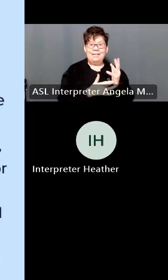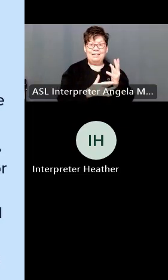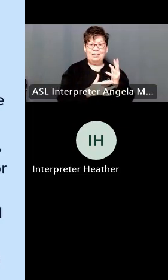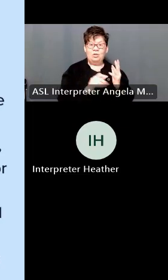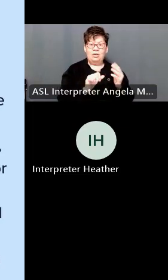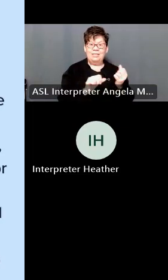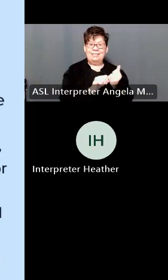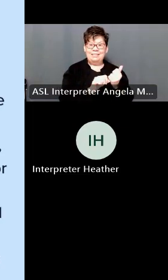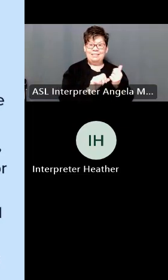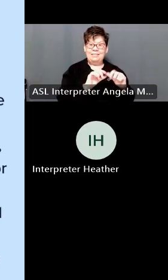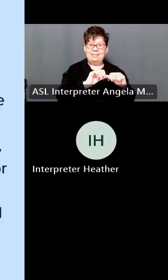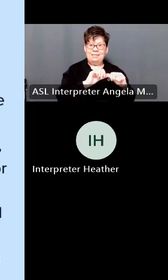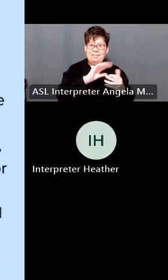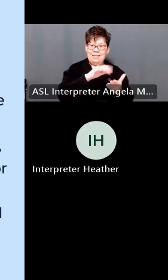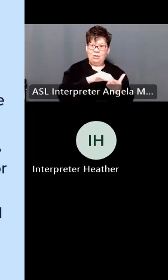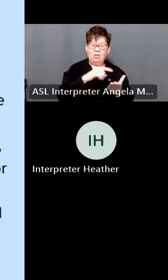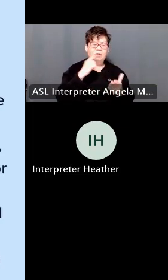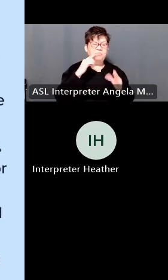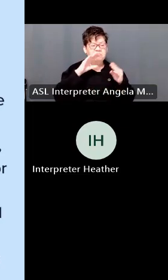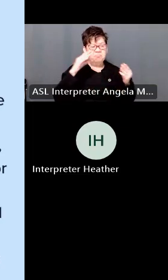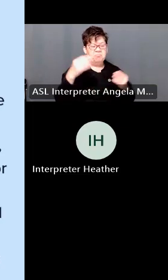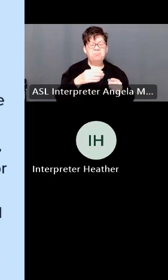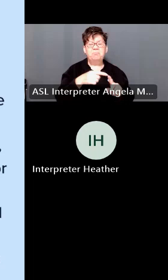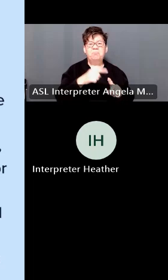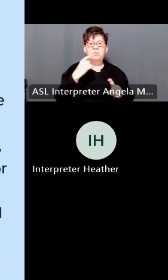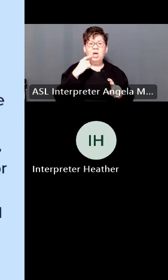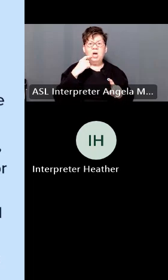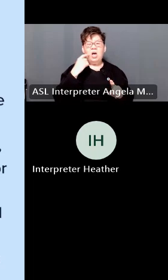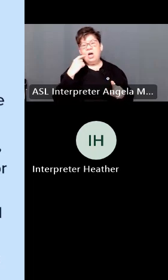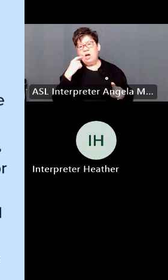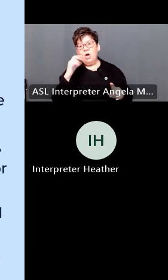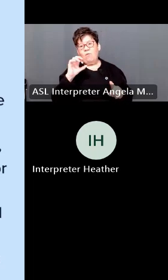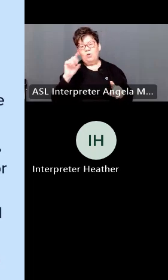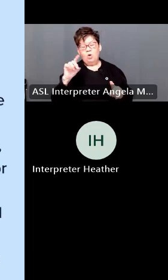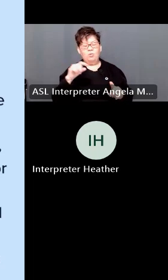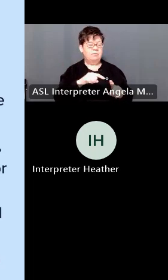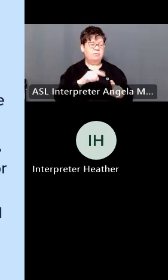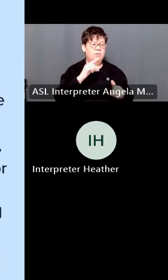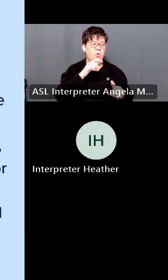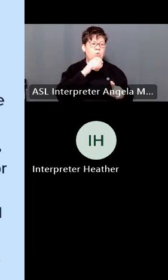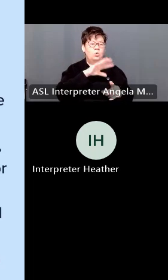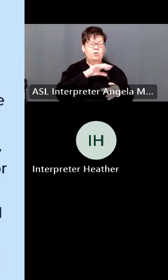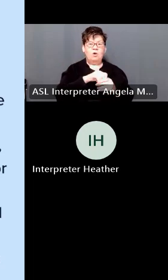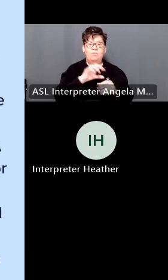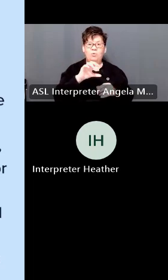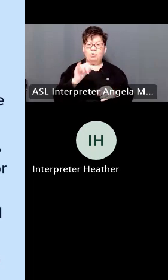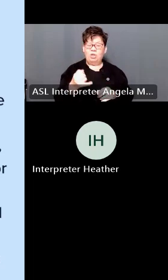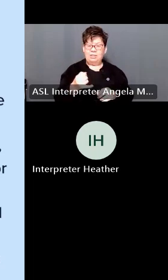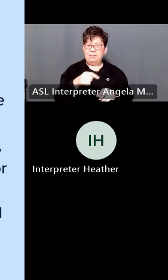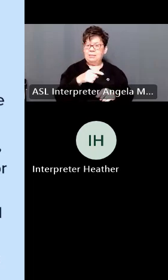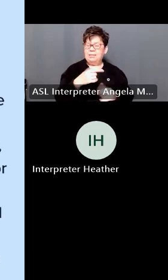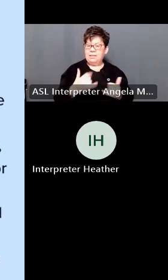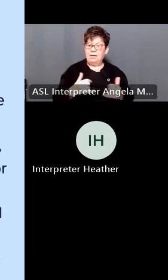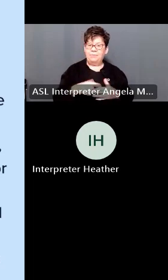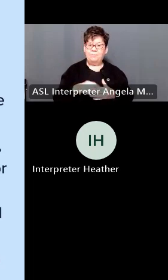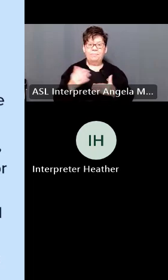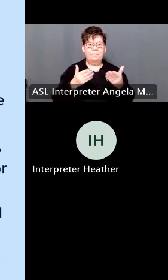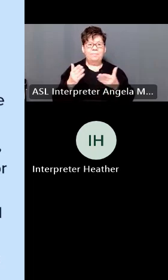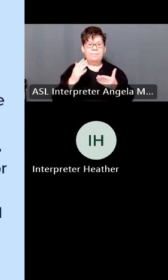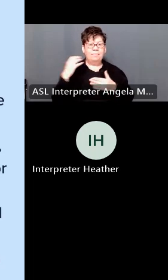consortium focused on overdose and addiction among people involved in the criminal legal system. He also serves as Chief